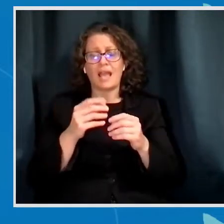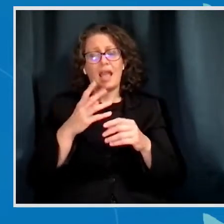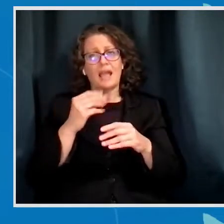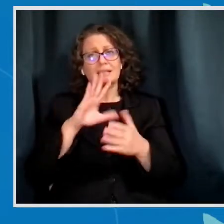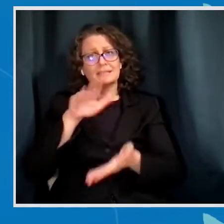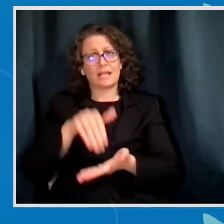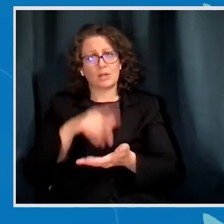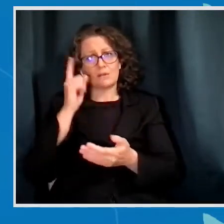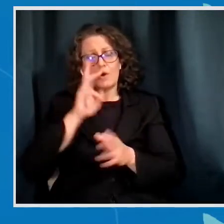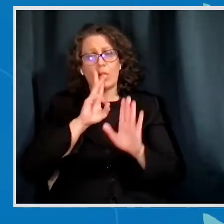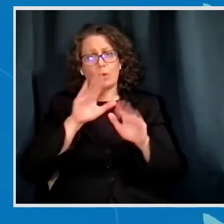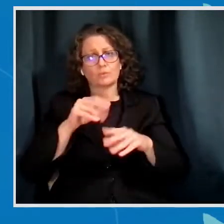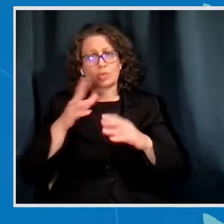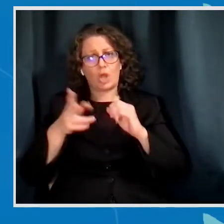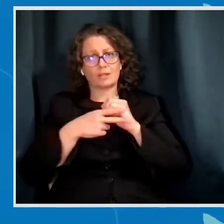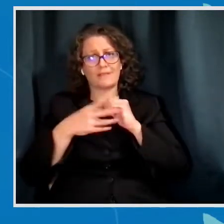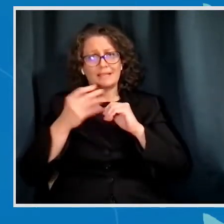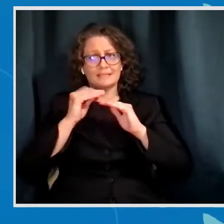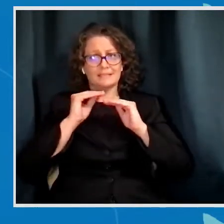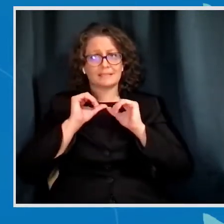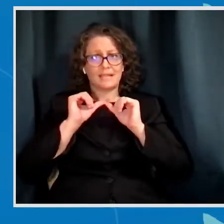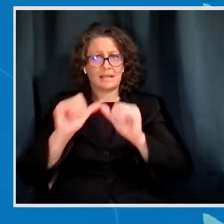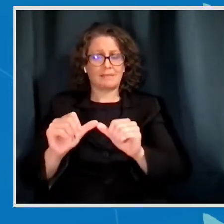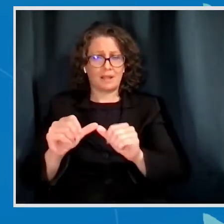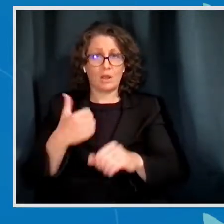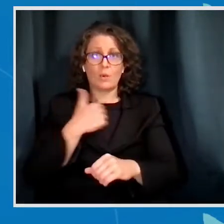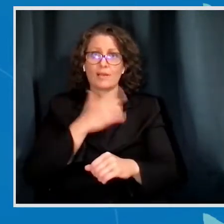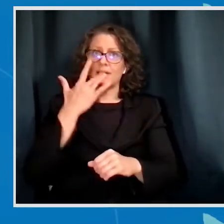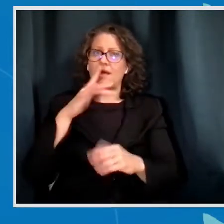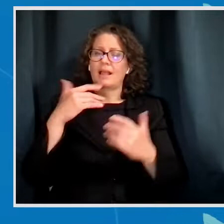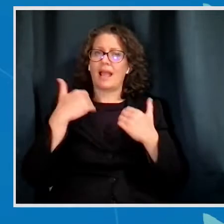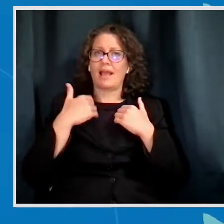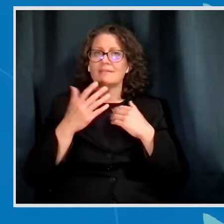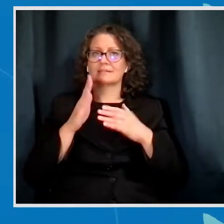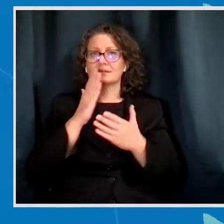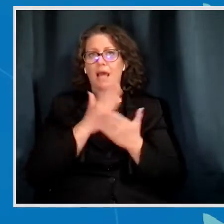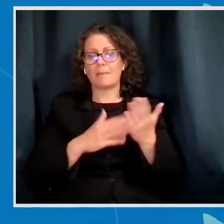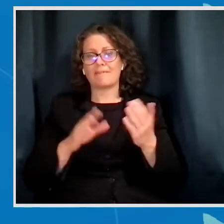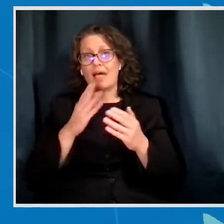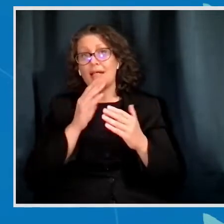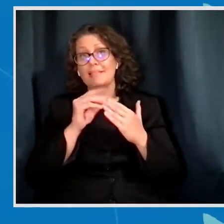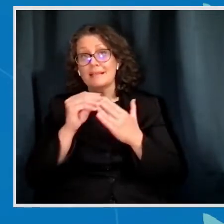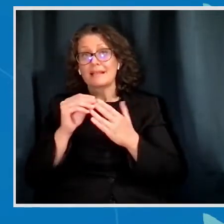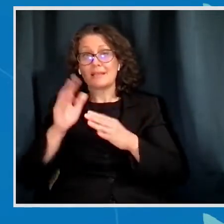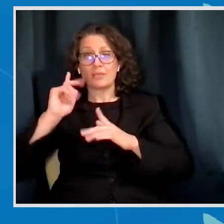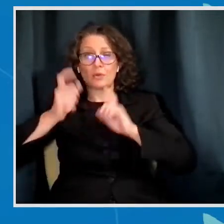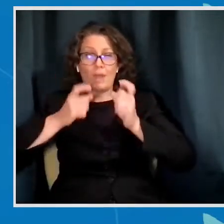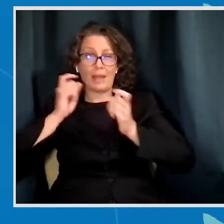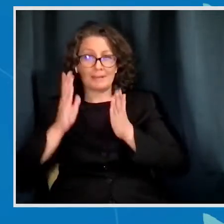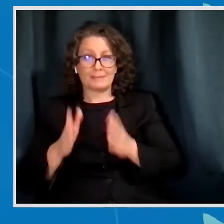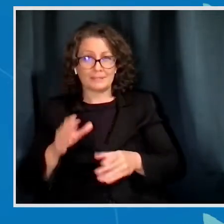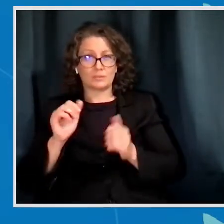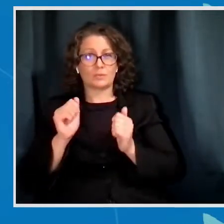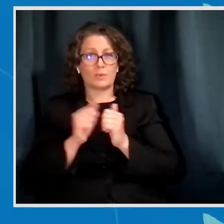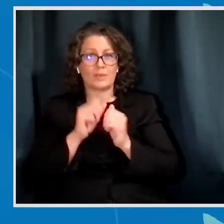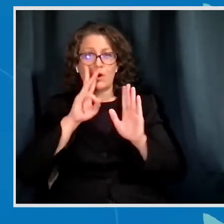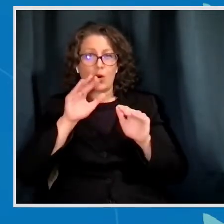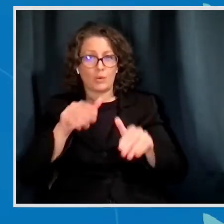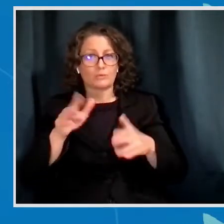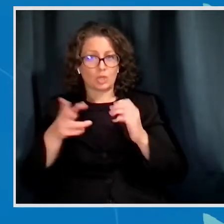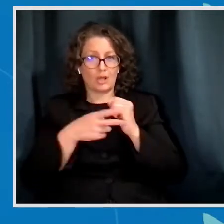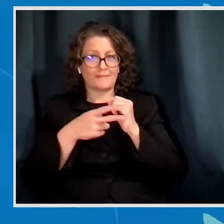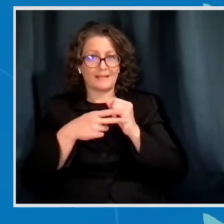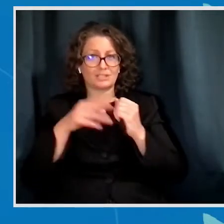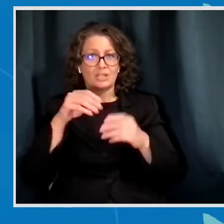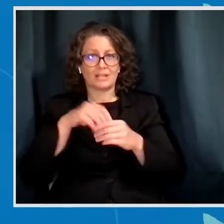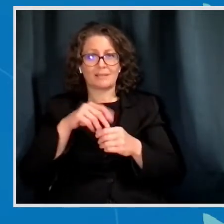are so fortunate to have several of the leading philanthropists in ocean conservation with us here in Palau. Here